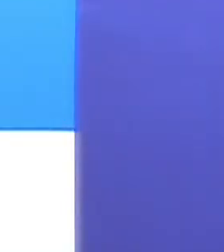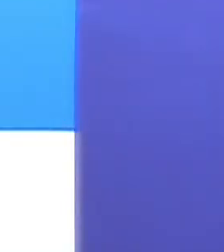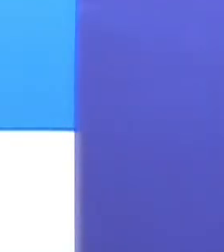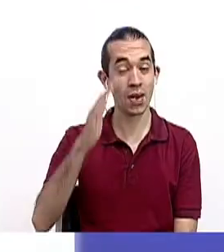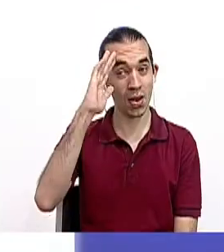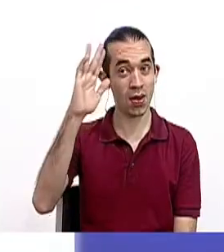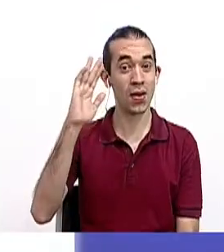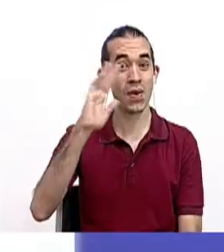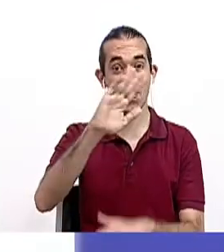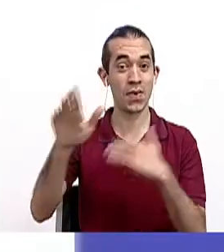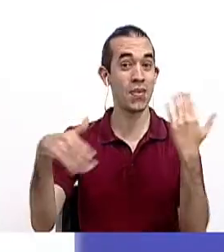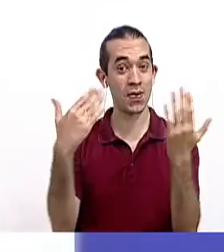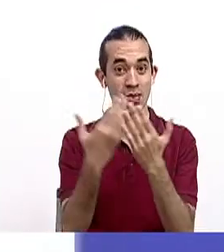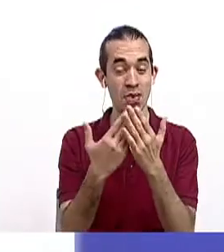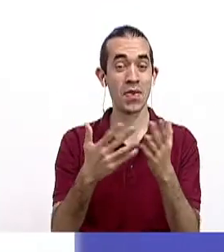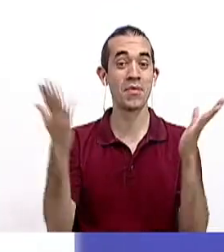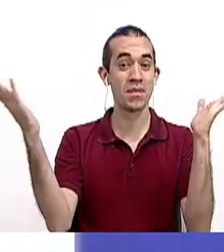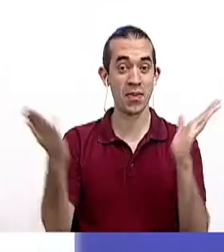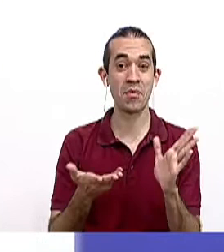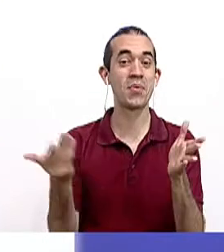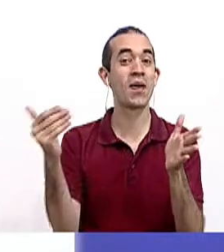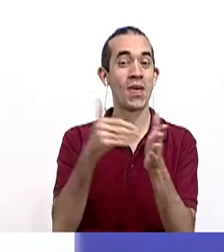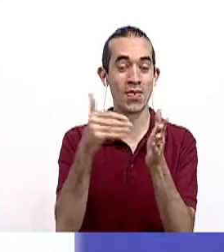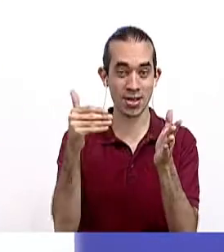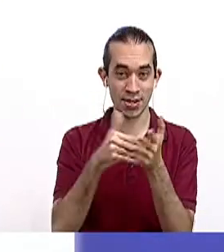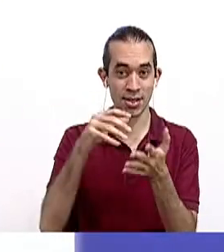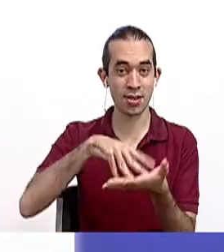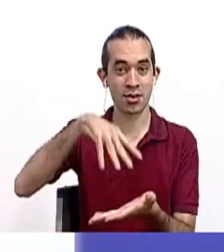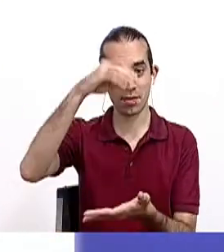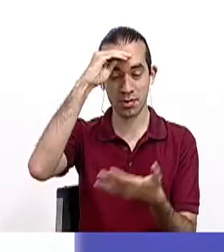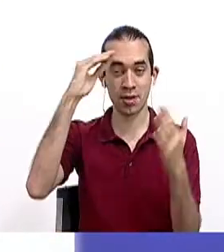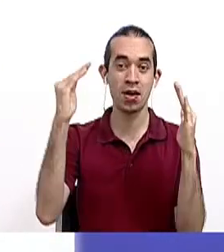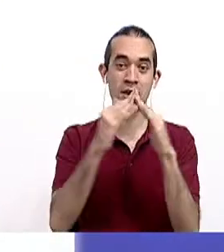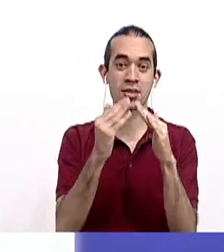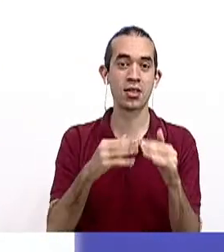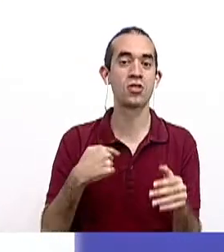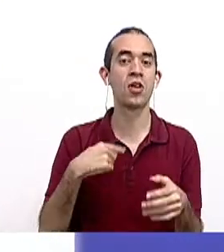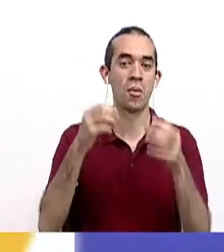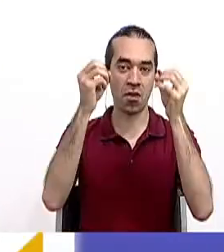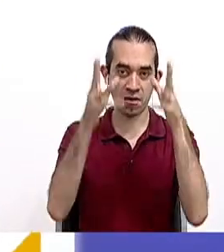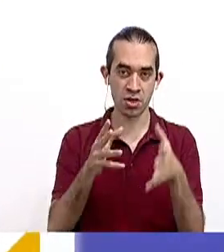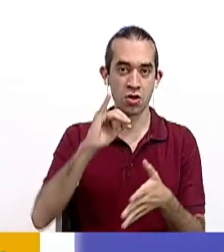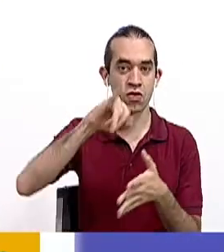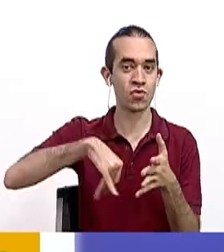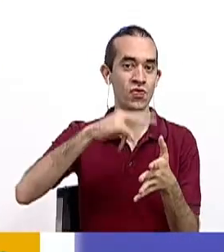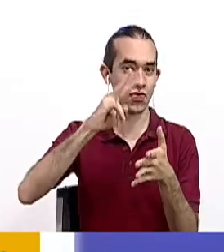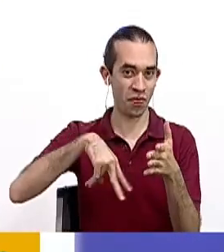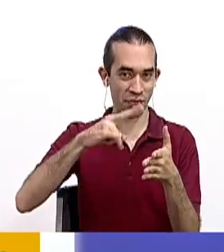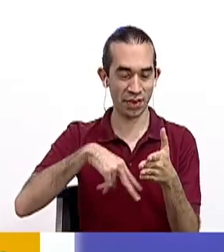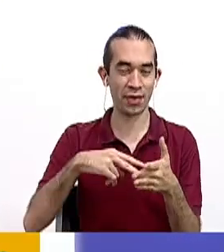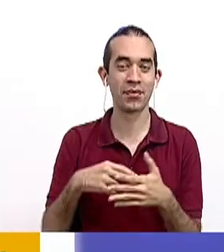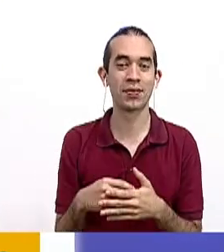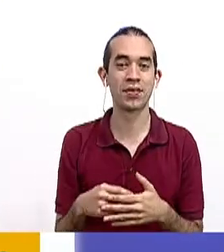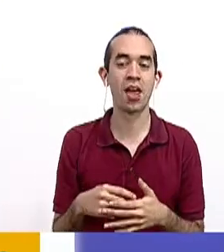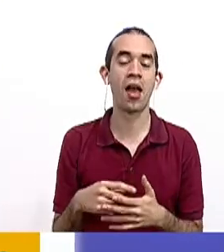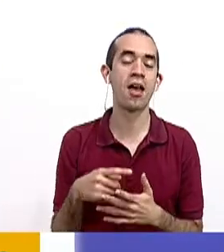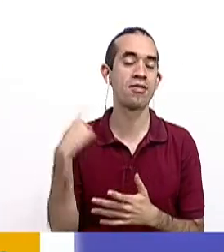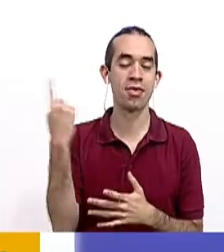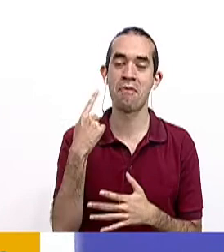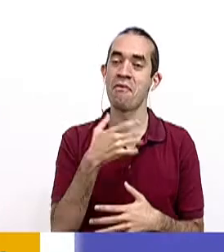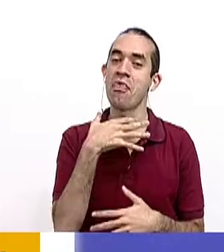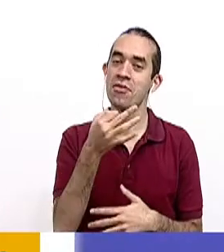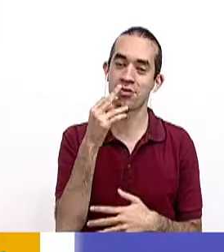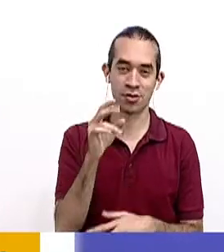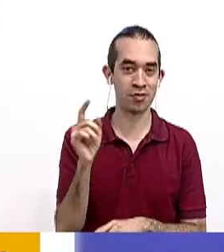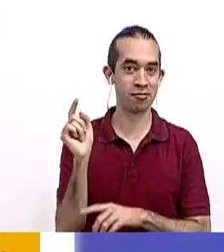Hello everybody, welcome one more time to Aprendo en Casa. I am teacher Jonnathan Elizondo, and as usual, this is a pleasure for me